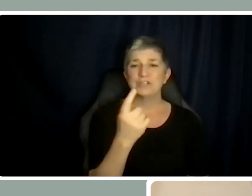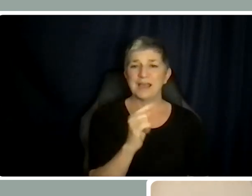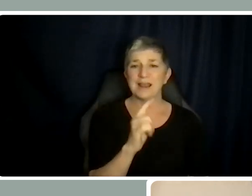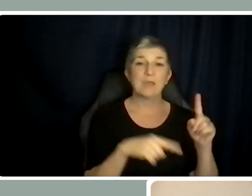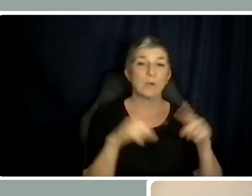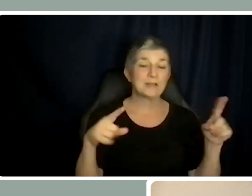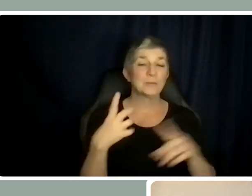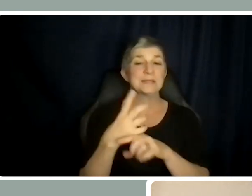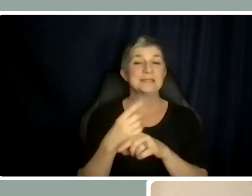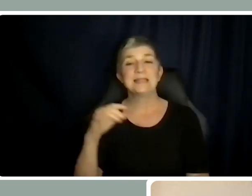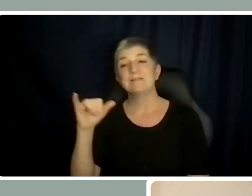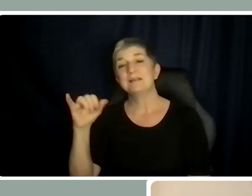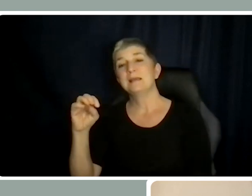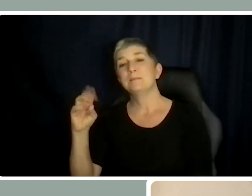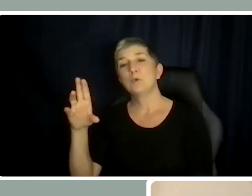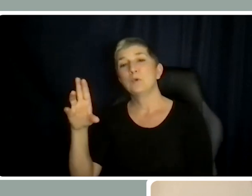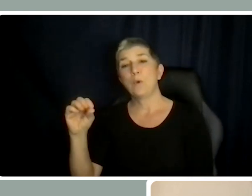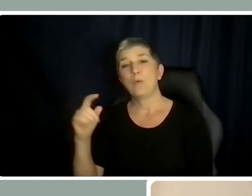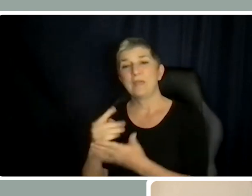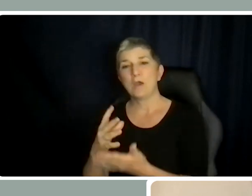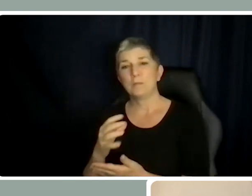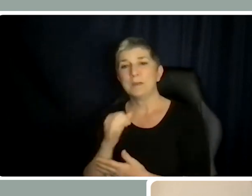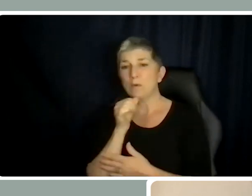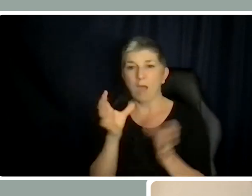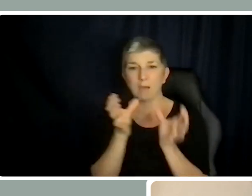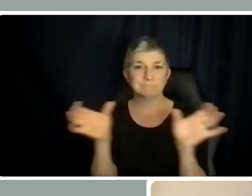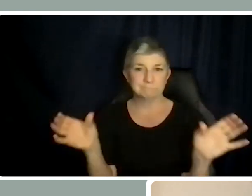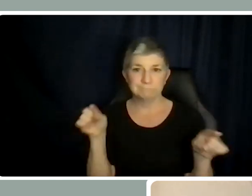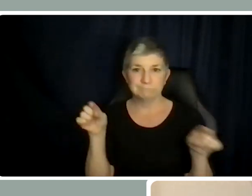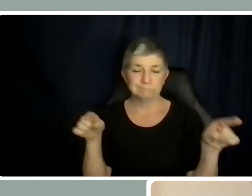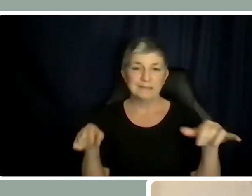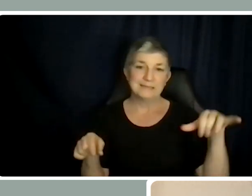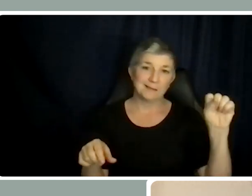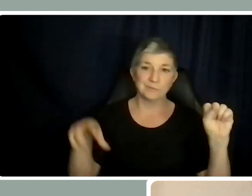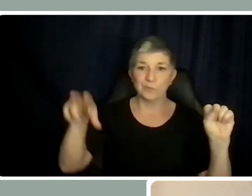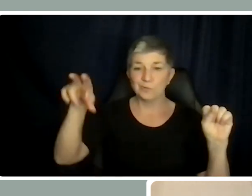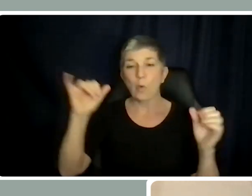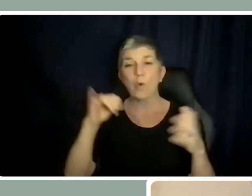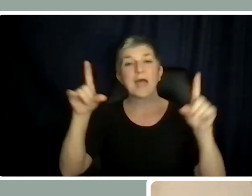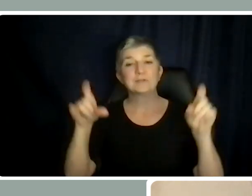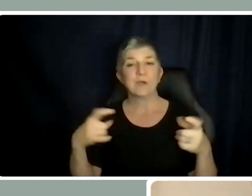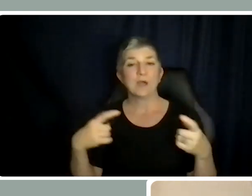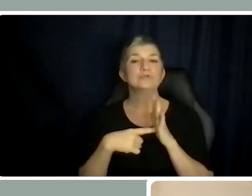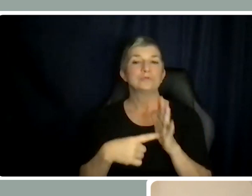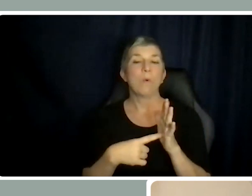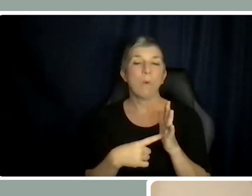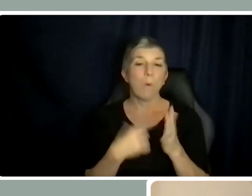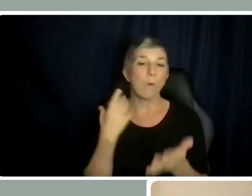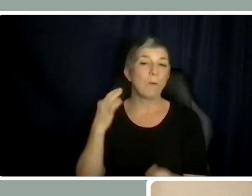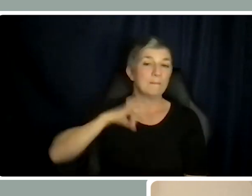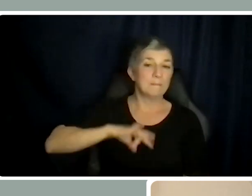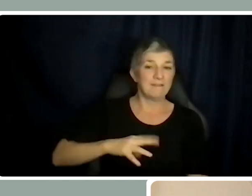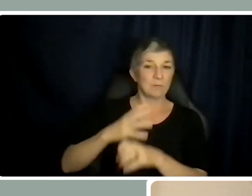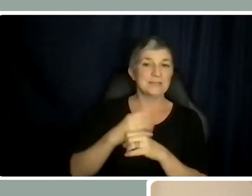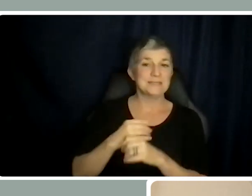to receive an immunotherapy drug or not. And that trial didn't show a benefit actually to receiving the immunotherapy